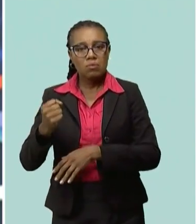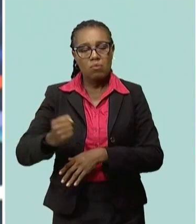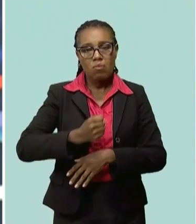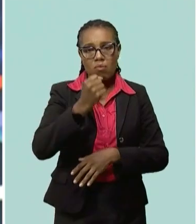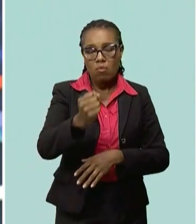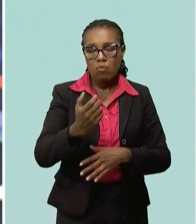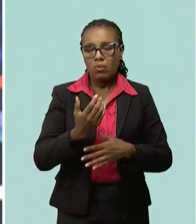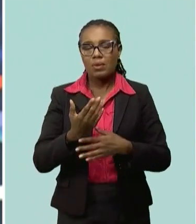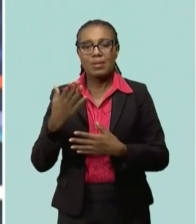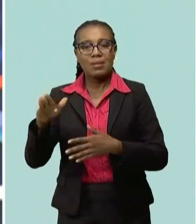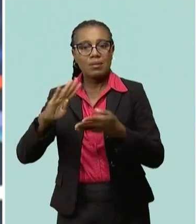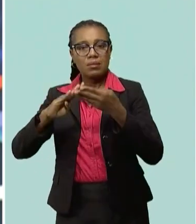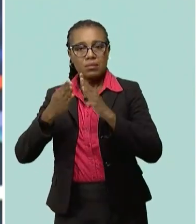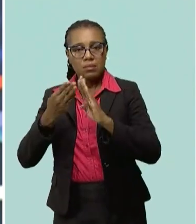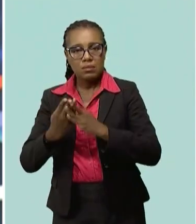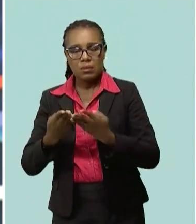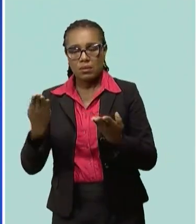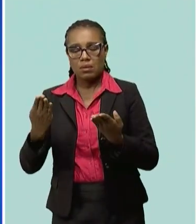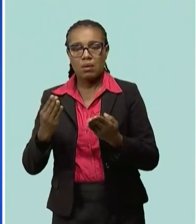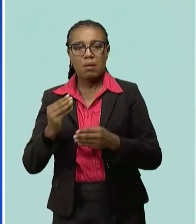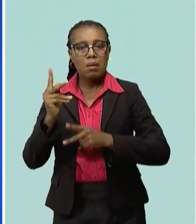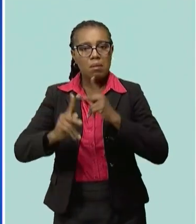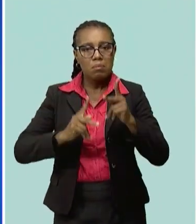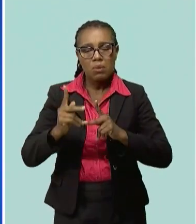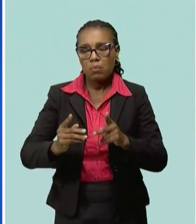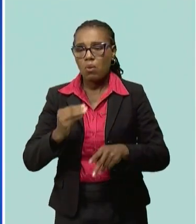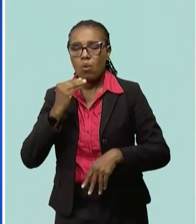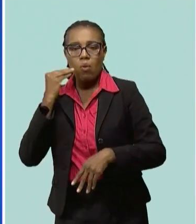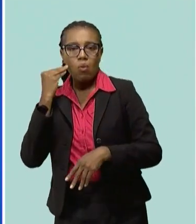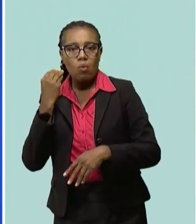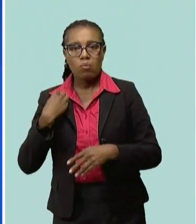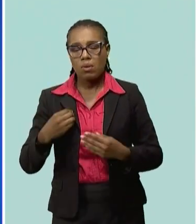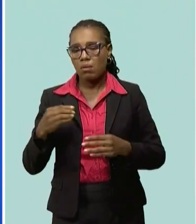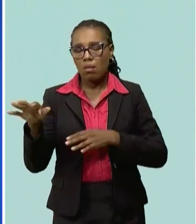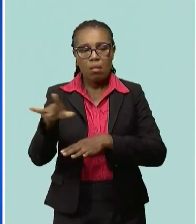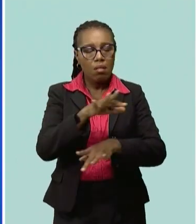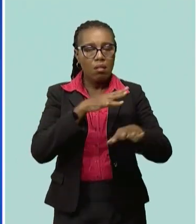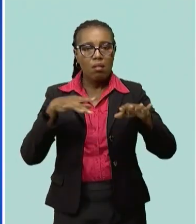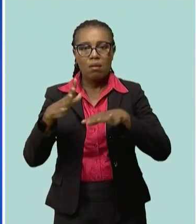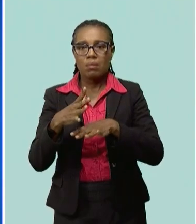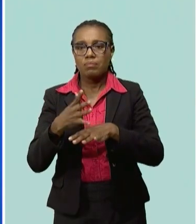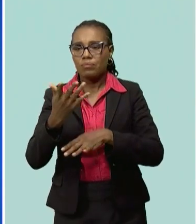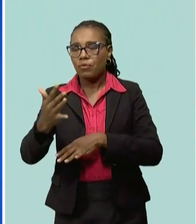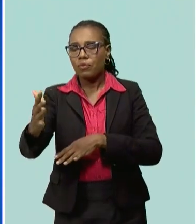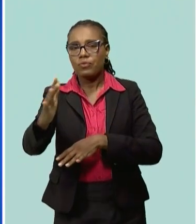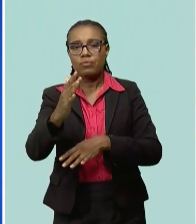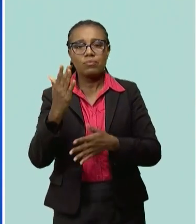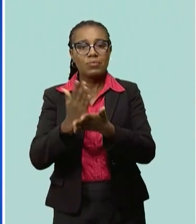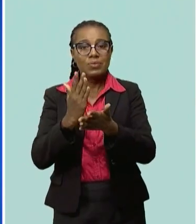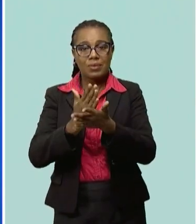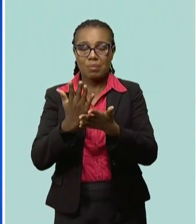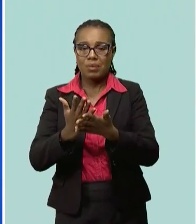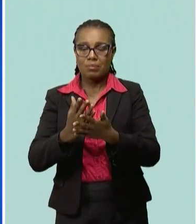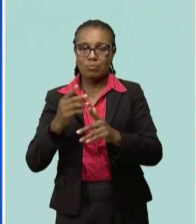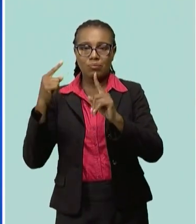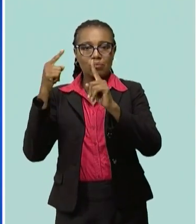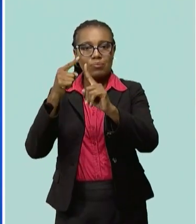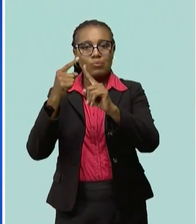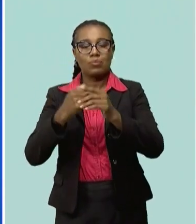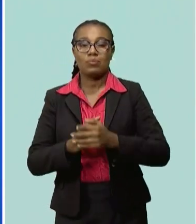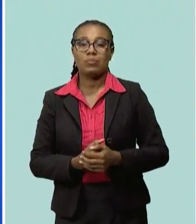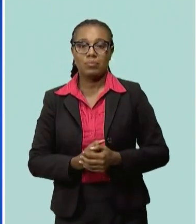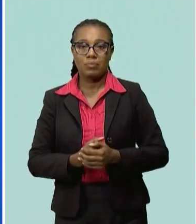in the city. There's no plan to second anyone from the ministry. We're going to be working with